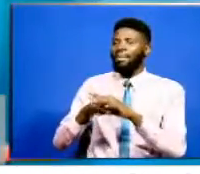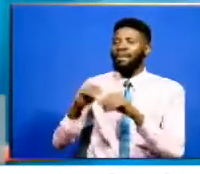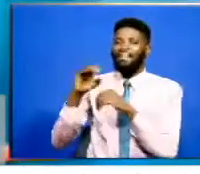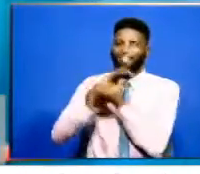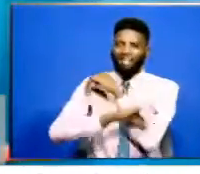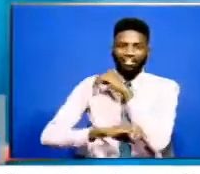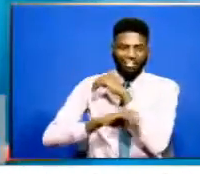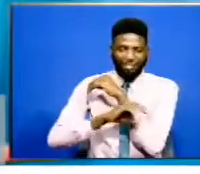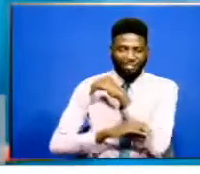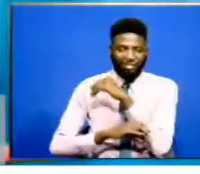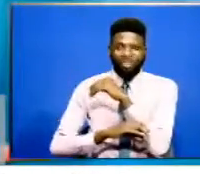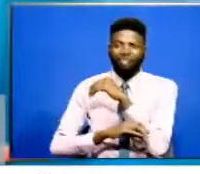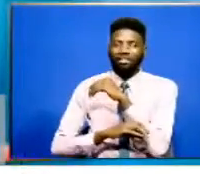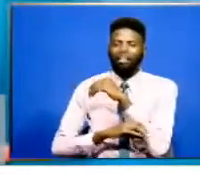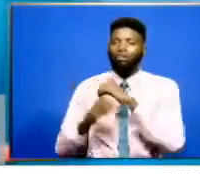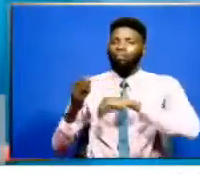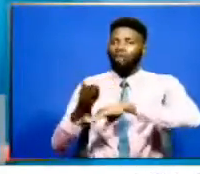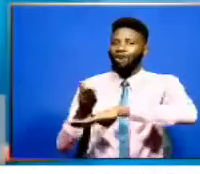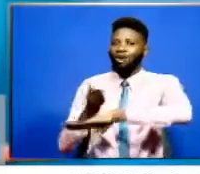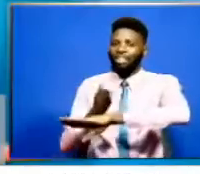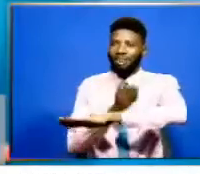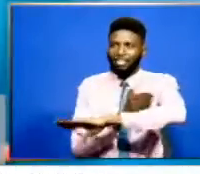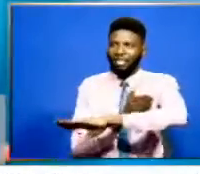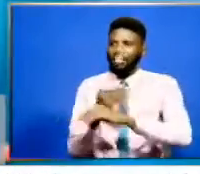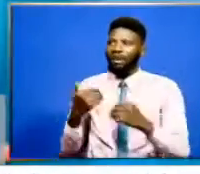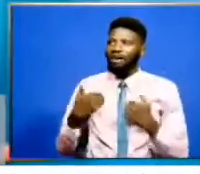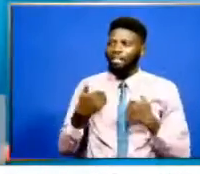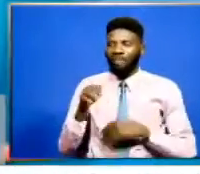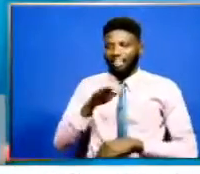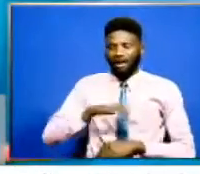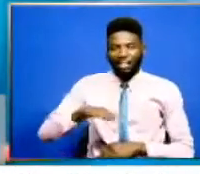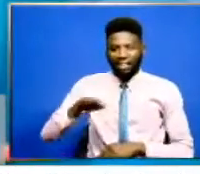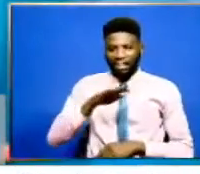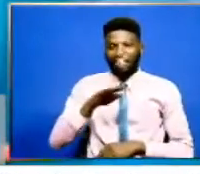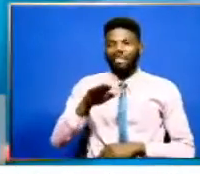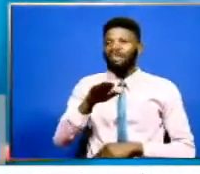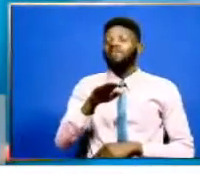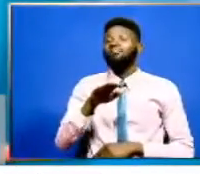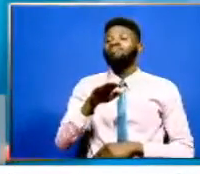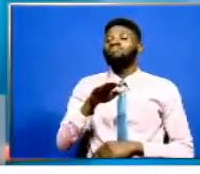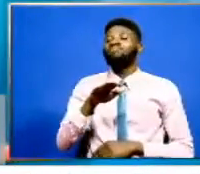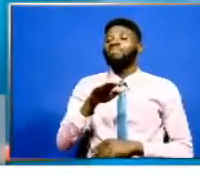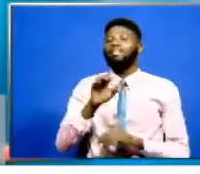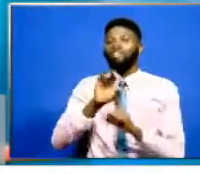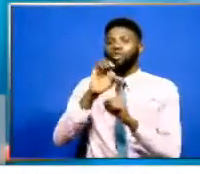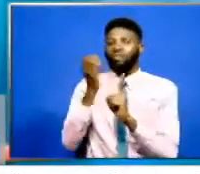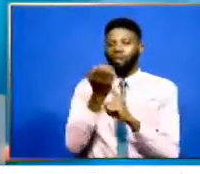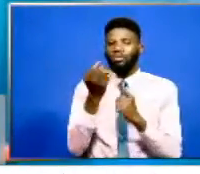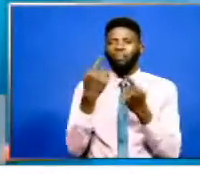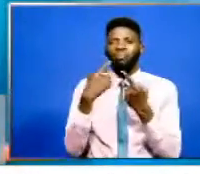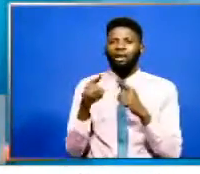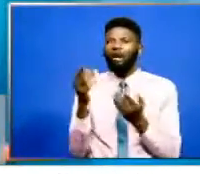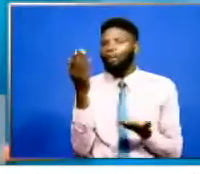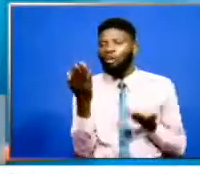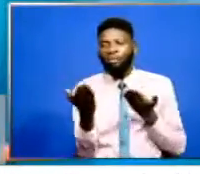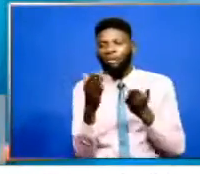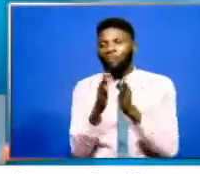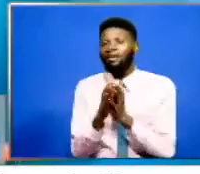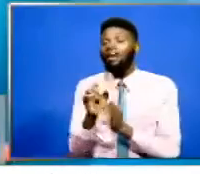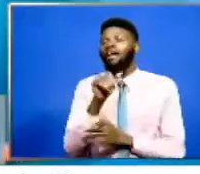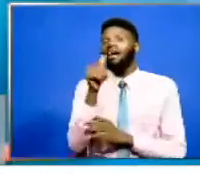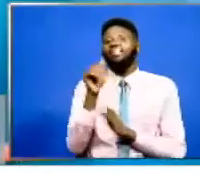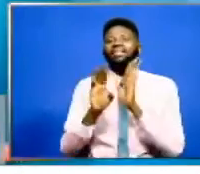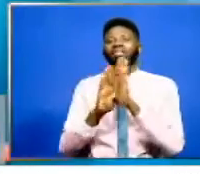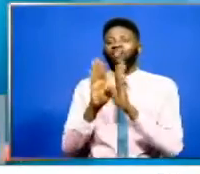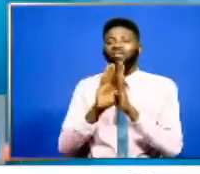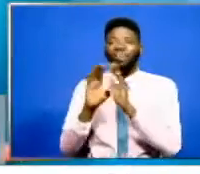this environmental matters than really start comparing with a developed country. You know, one